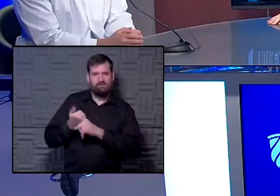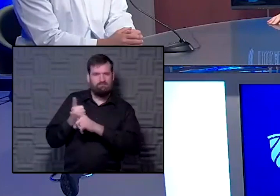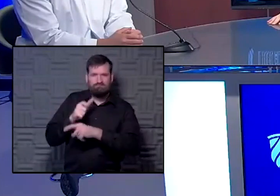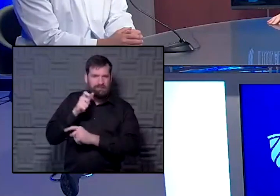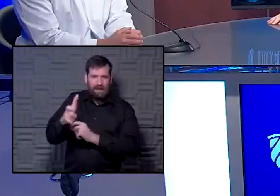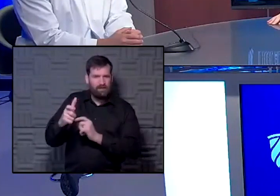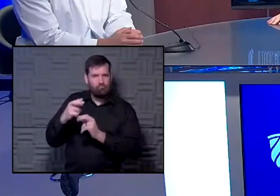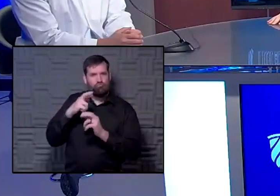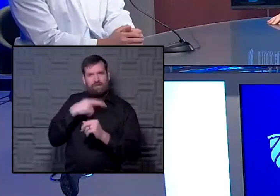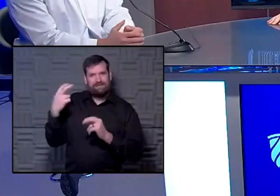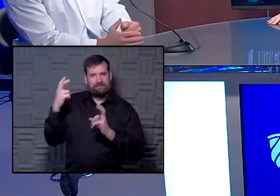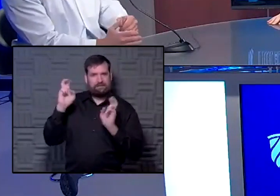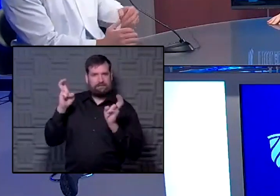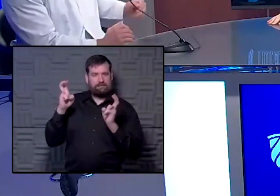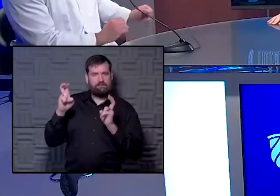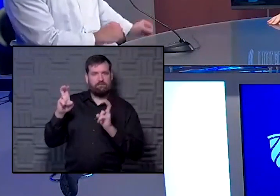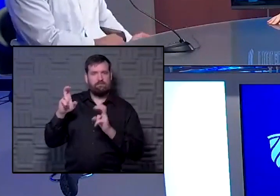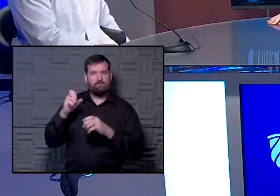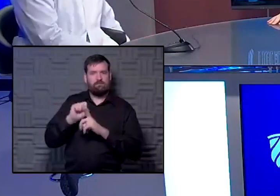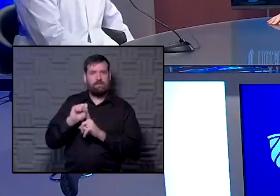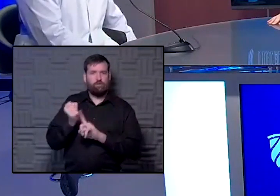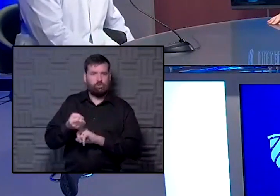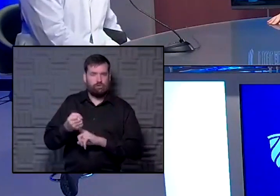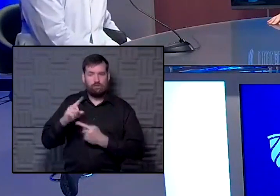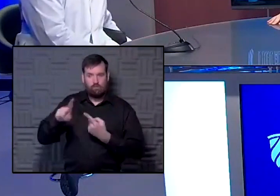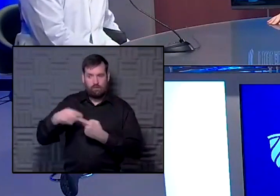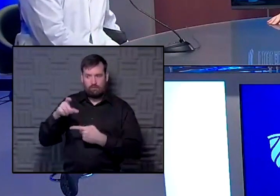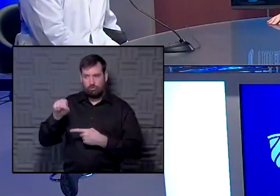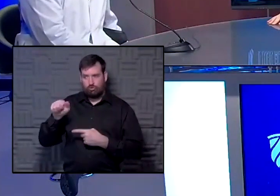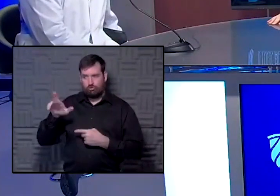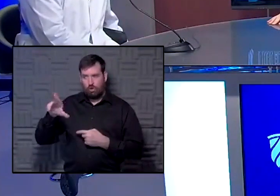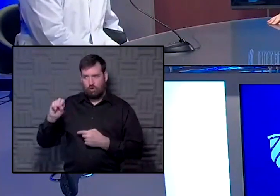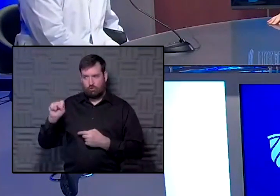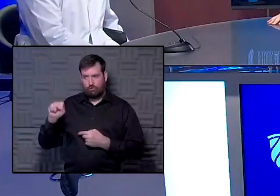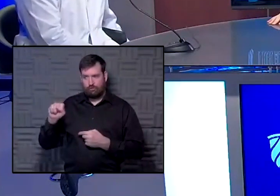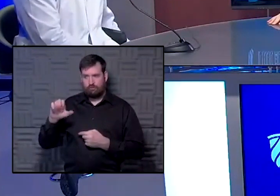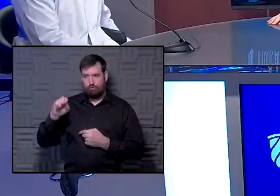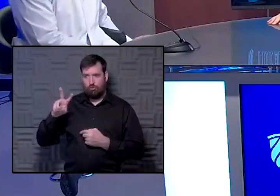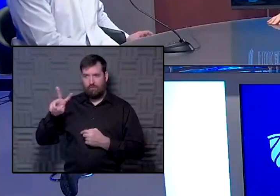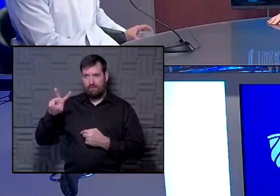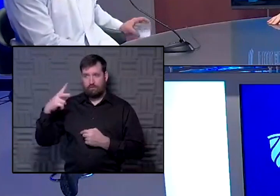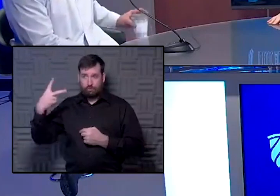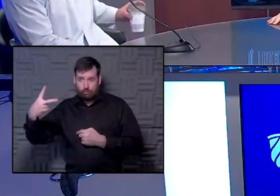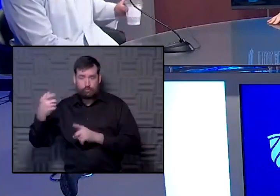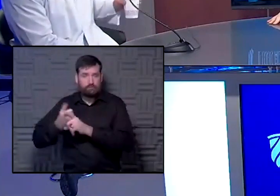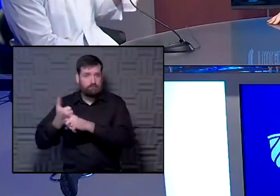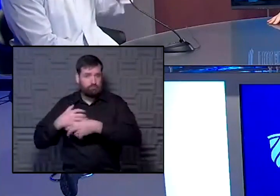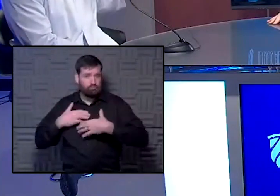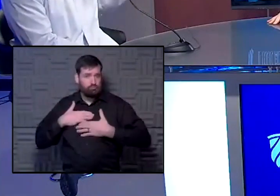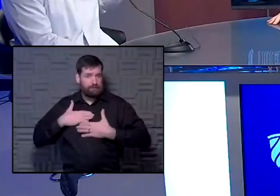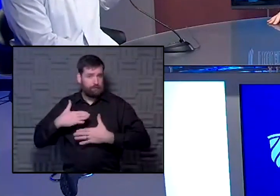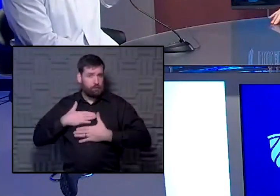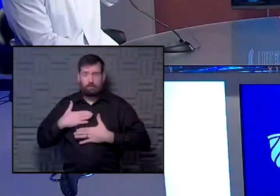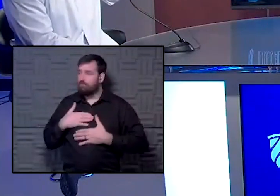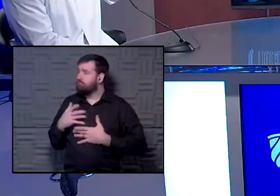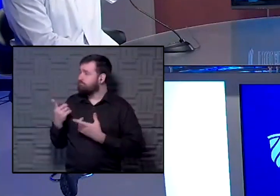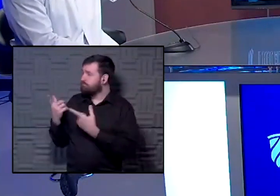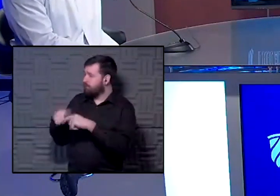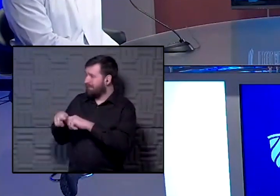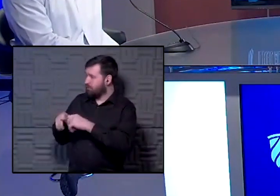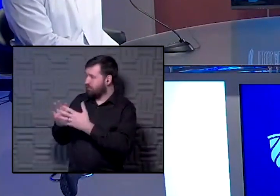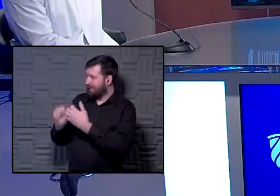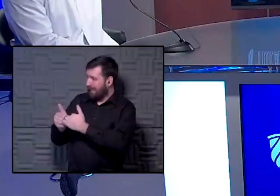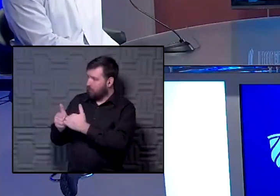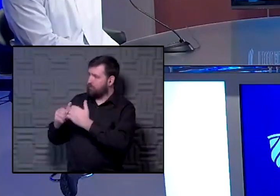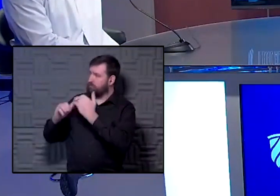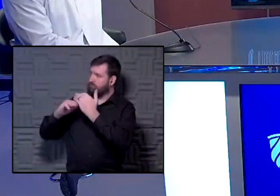at-risk condition when SARS and COVID-2 are respiratory That's issues? a great question. It probably has to do with how stable that